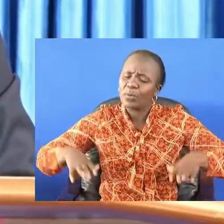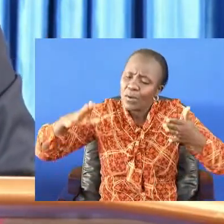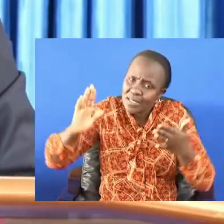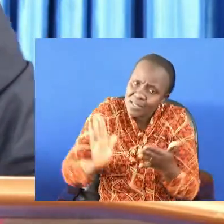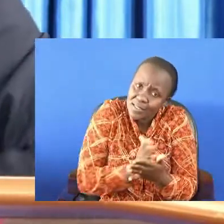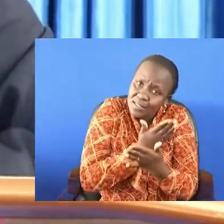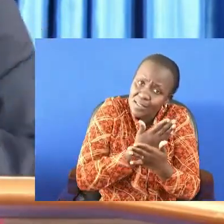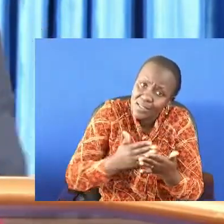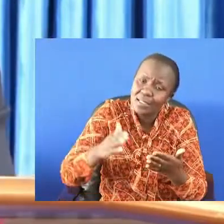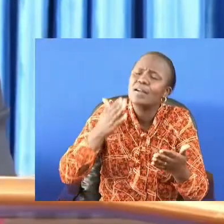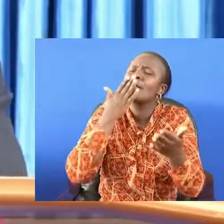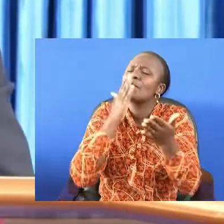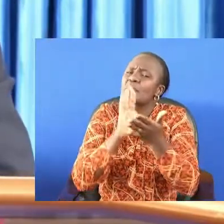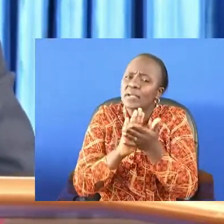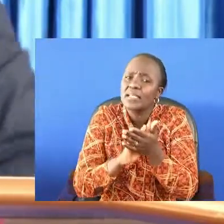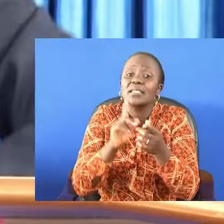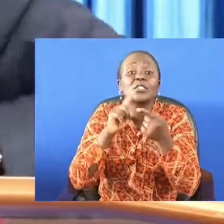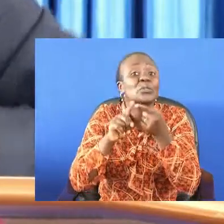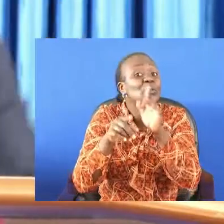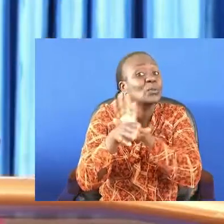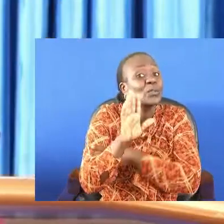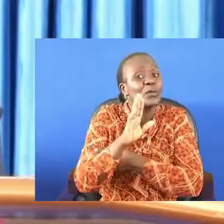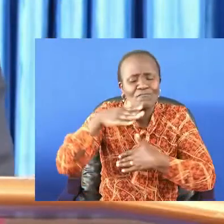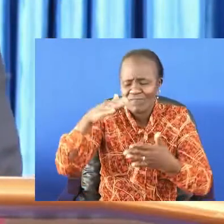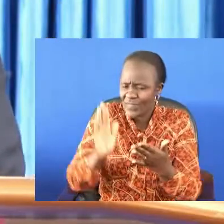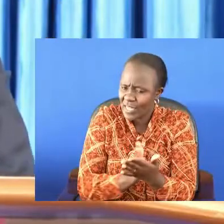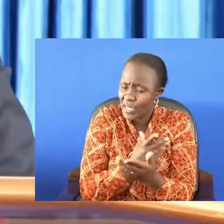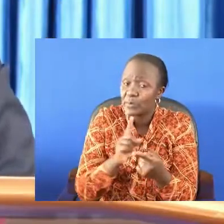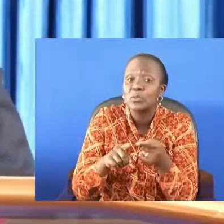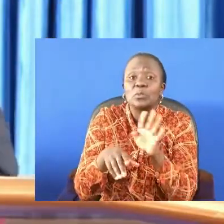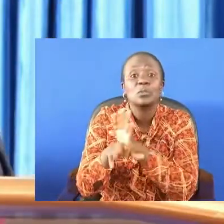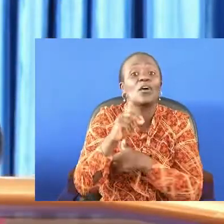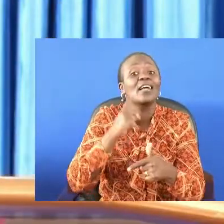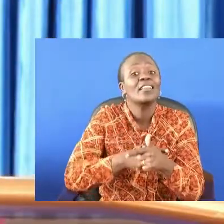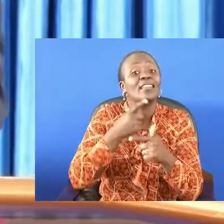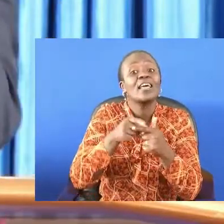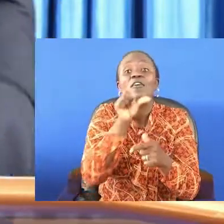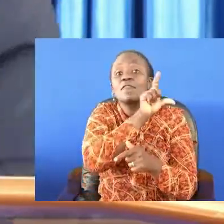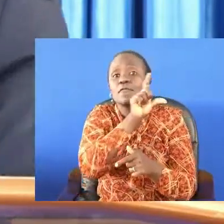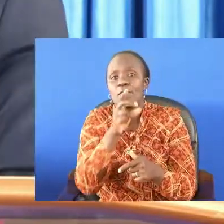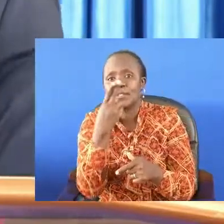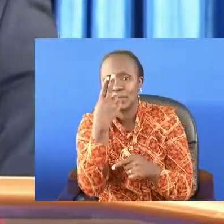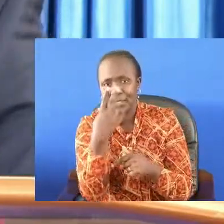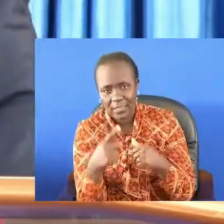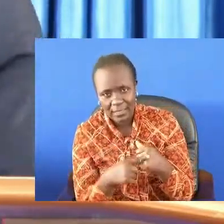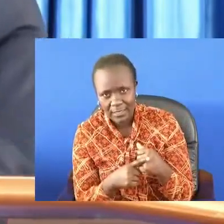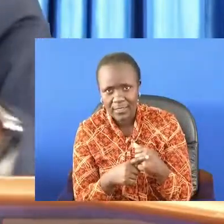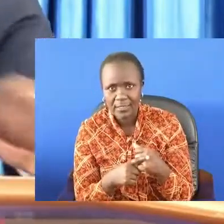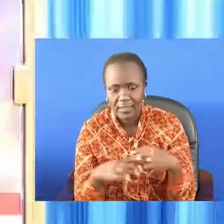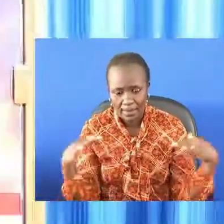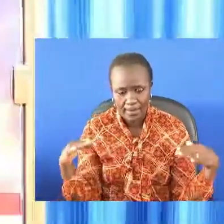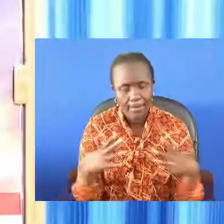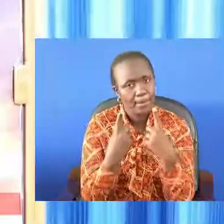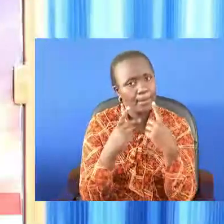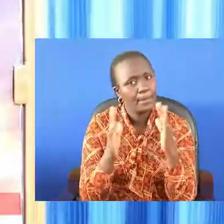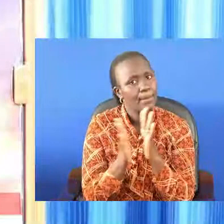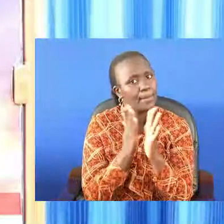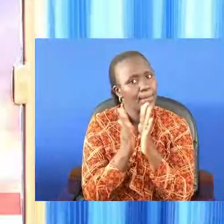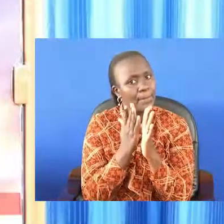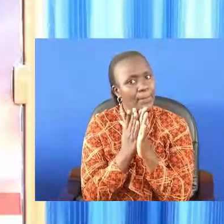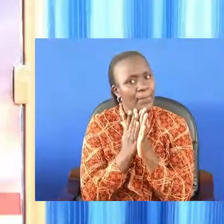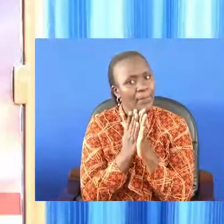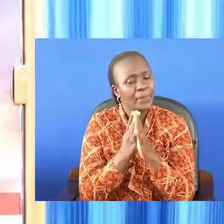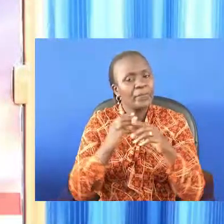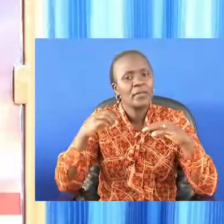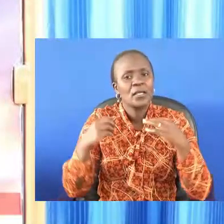singing praises to God, hymns to God. And then verse 26, suddenly there was